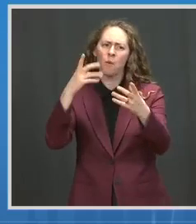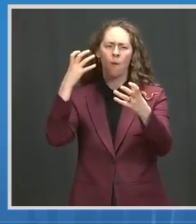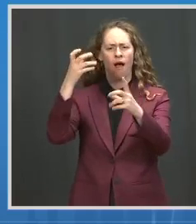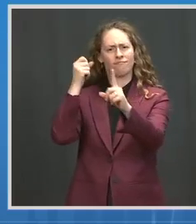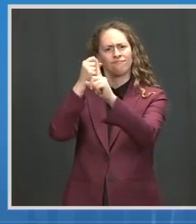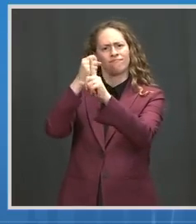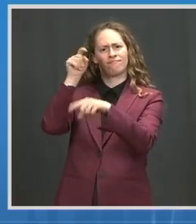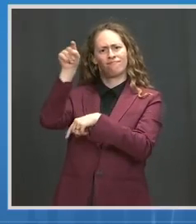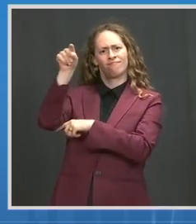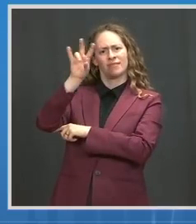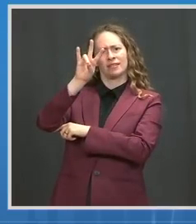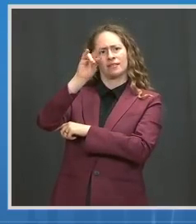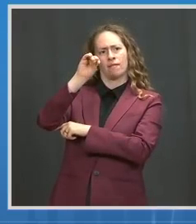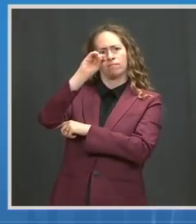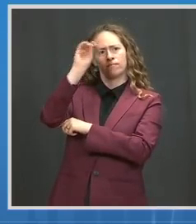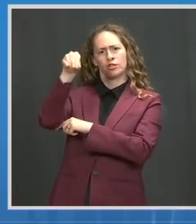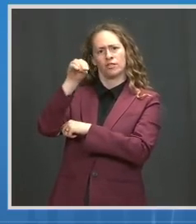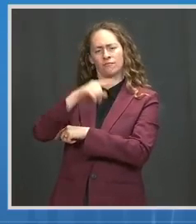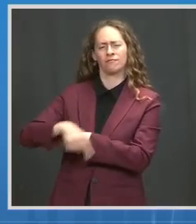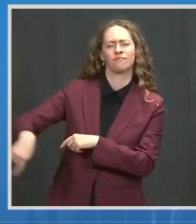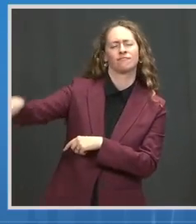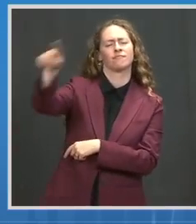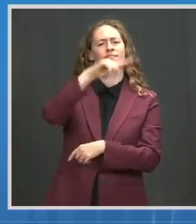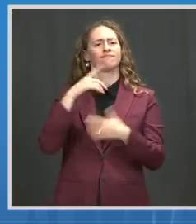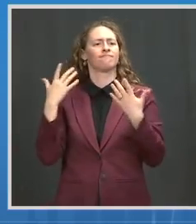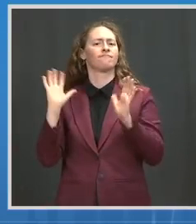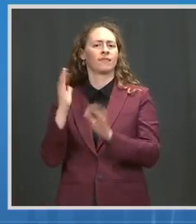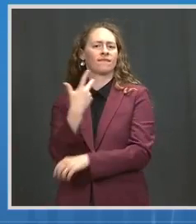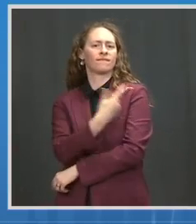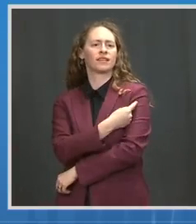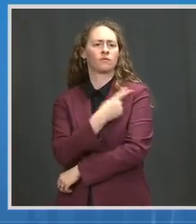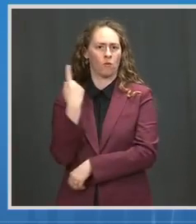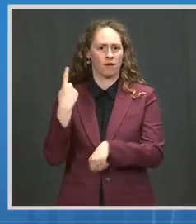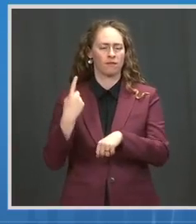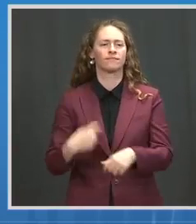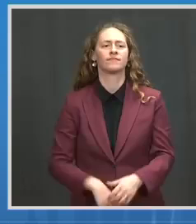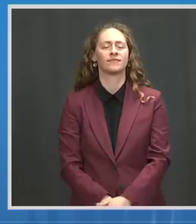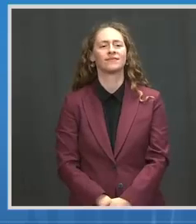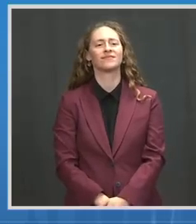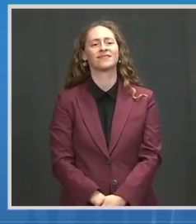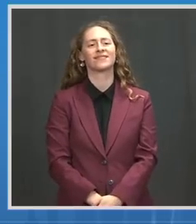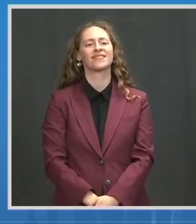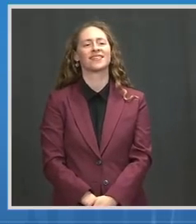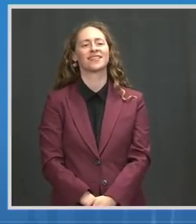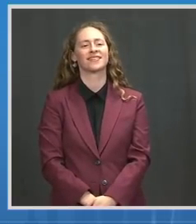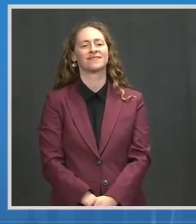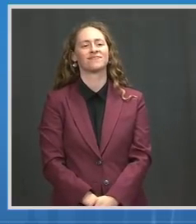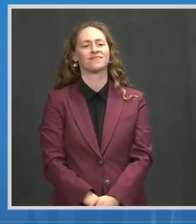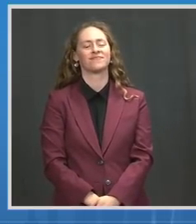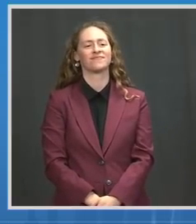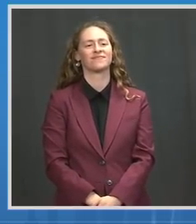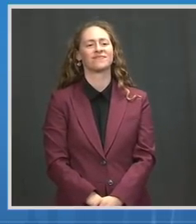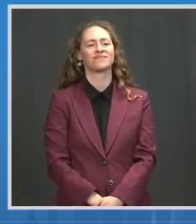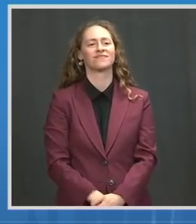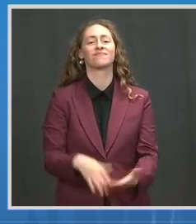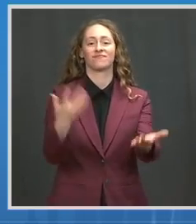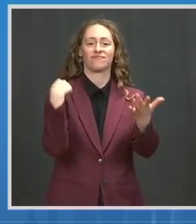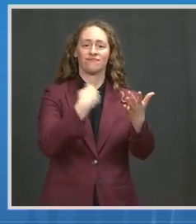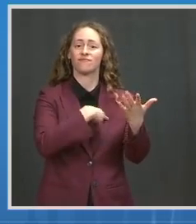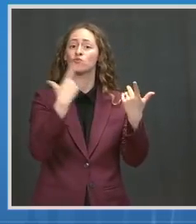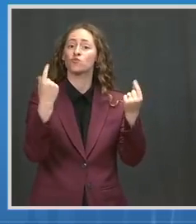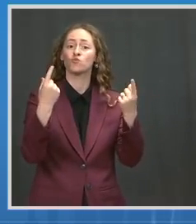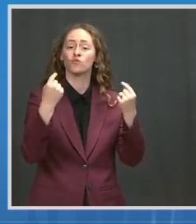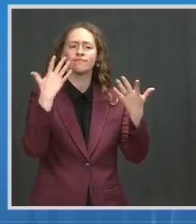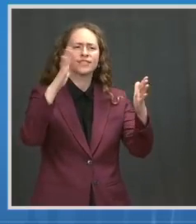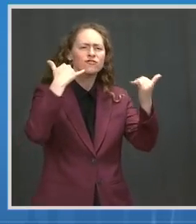across 45 states completed more than 500,000 phone calls, door knocks, or texts. The First Lady and